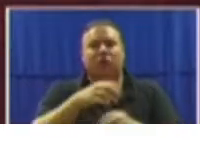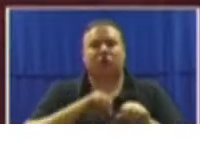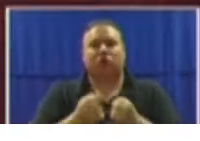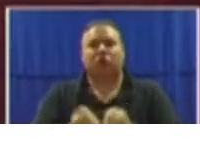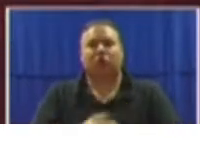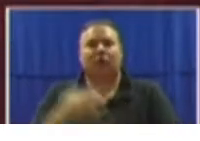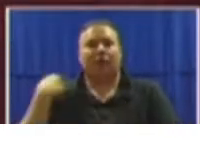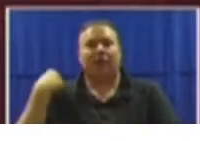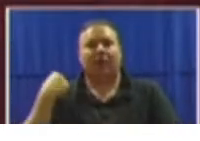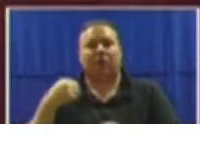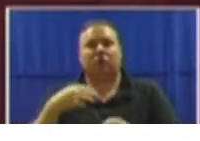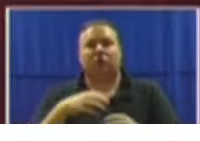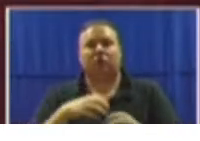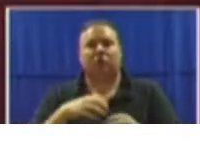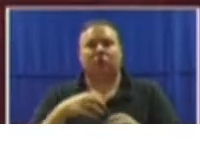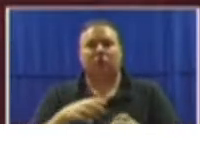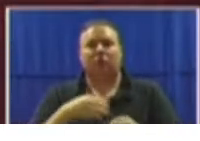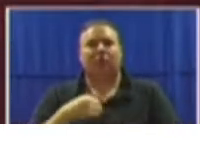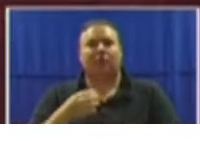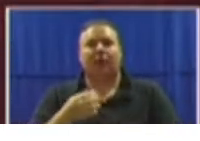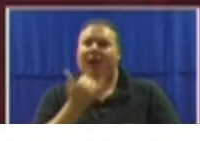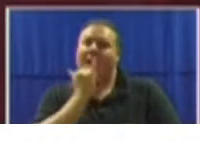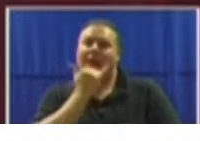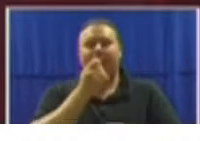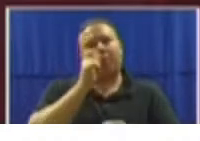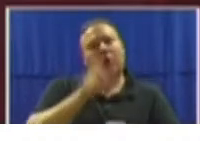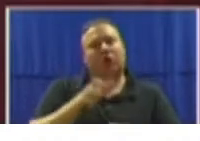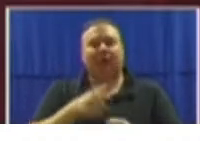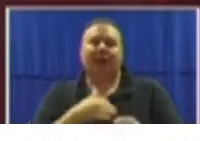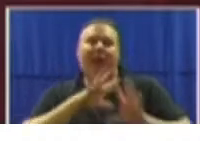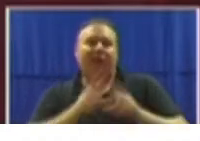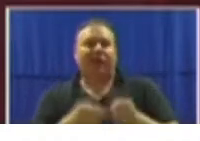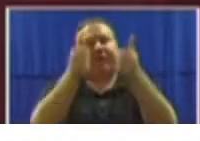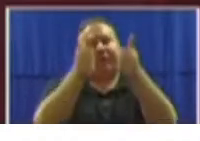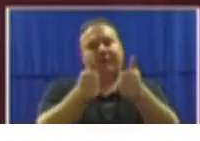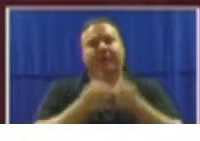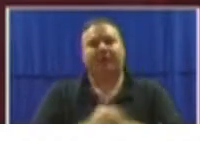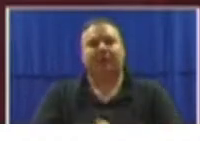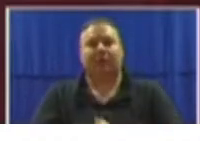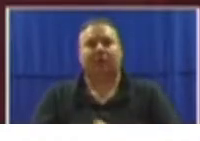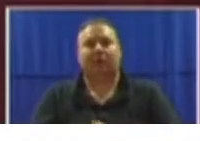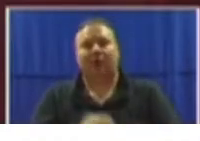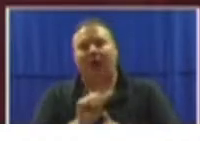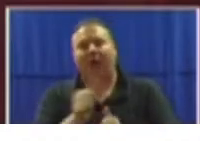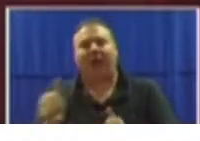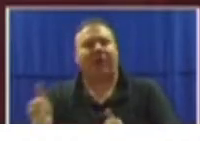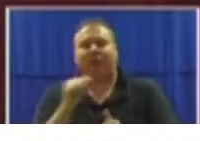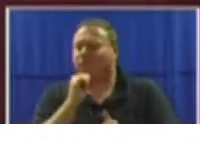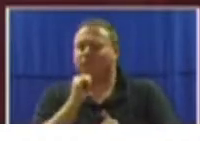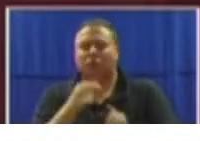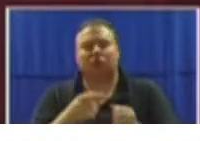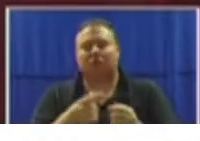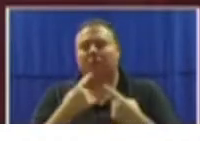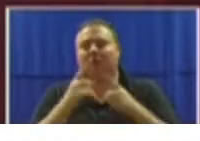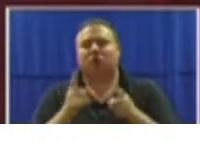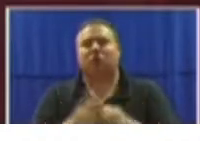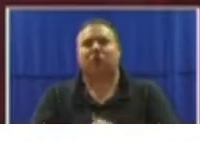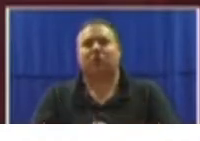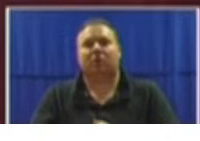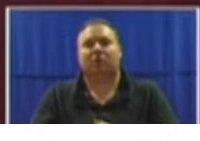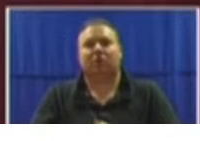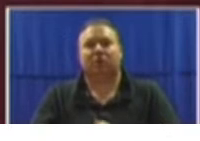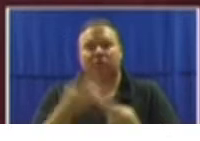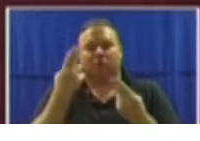of Transport is a very happy young man thinking that everything is well. I'm not even talking about many of the other things. The Honorable Tlakure